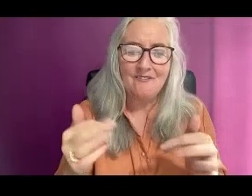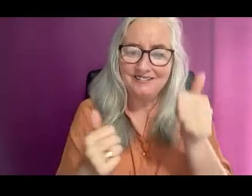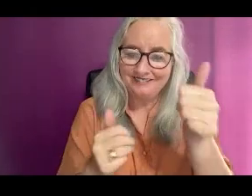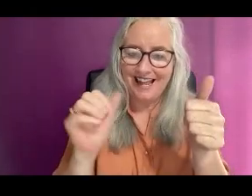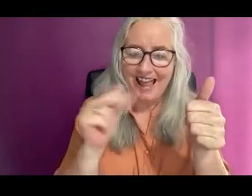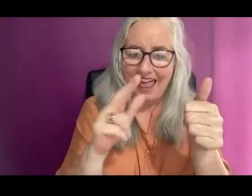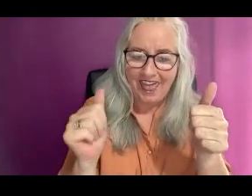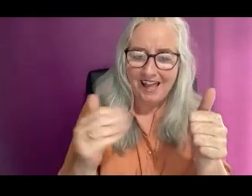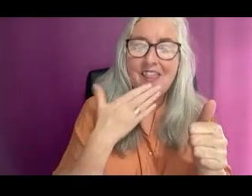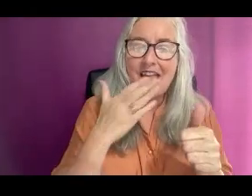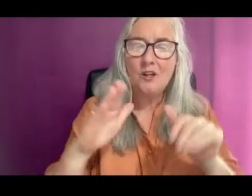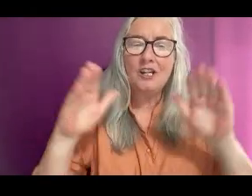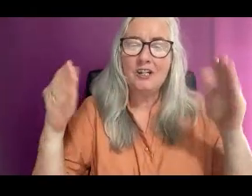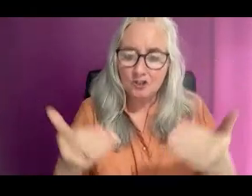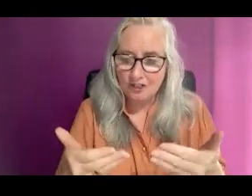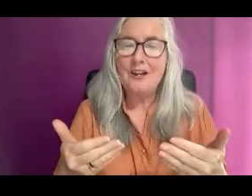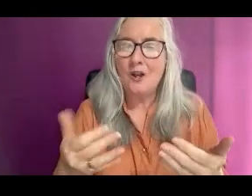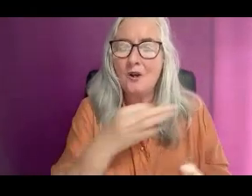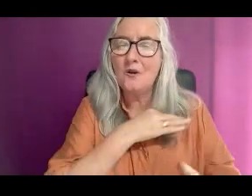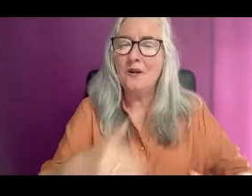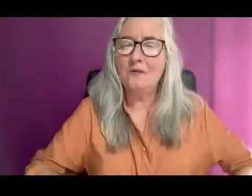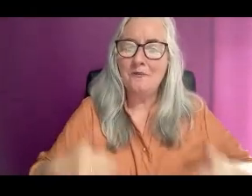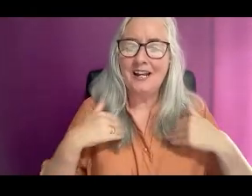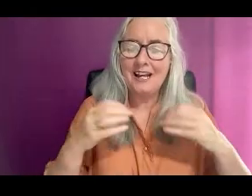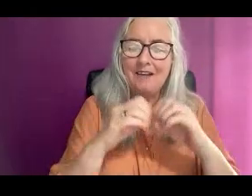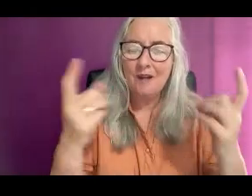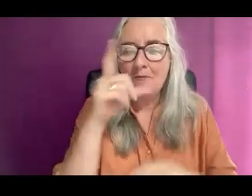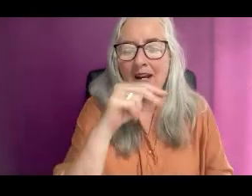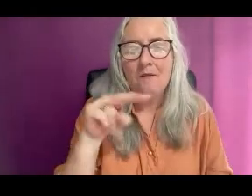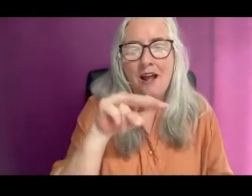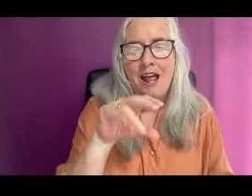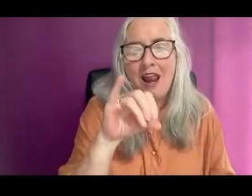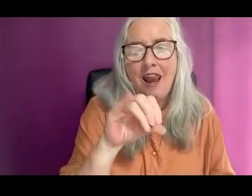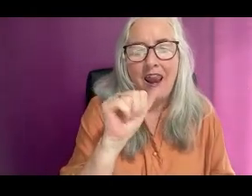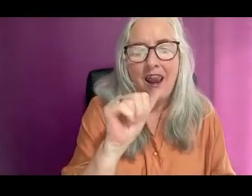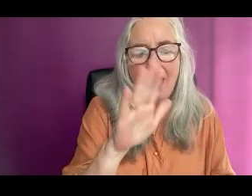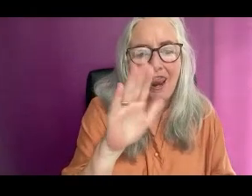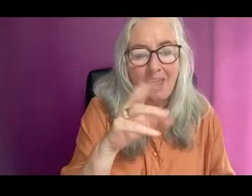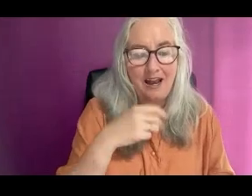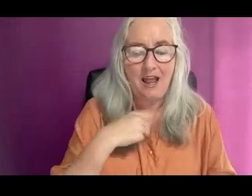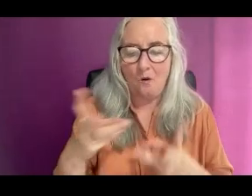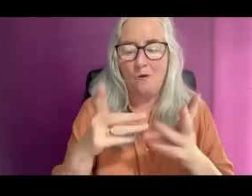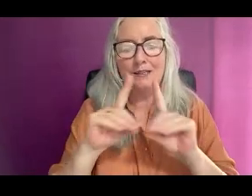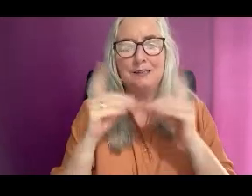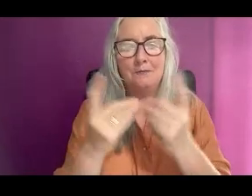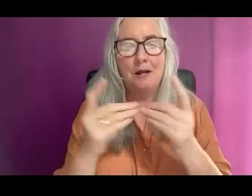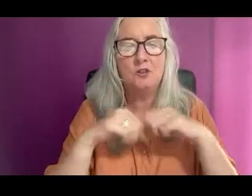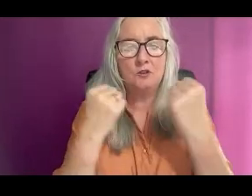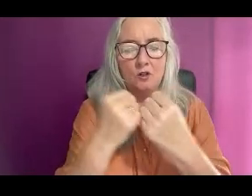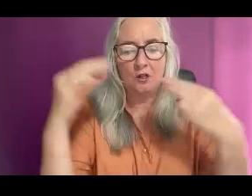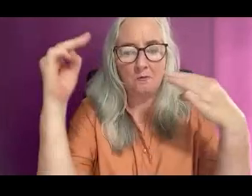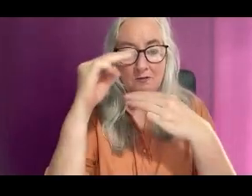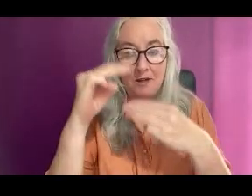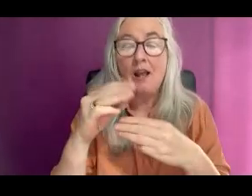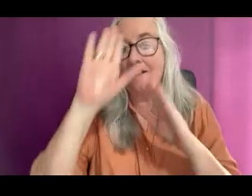And thanks for the introduction. And yeah, good morning, everyone. My name is Niall Lane, and I work in the Department of Social Protection, specifically